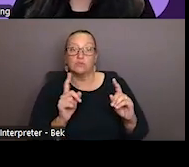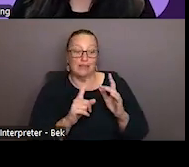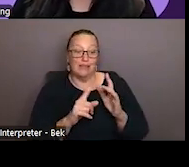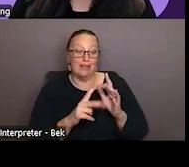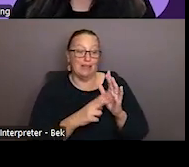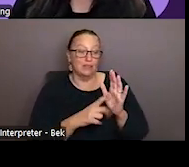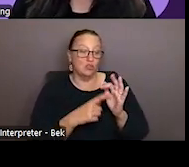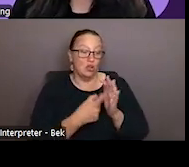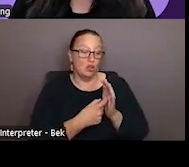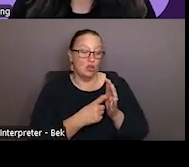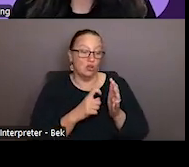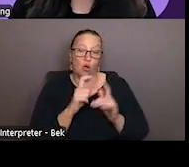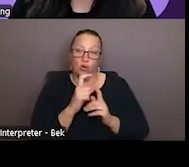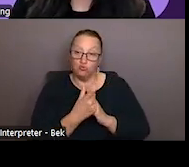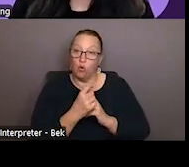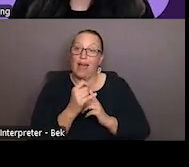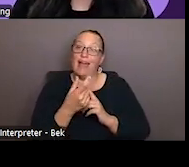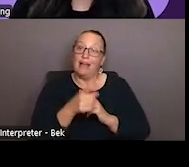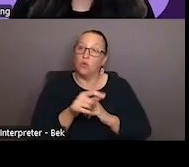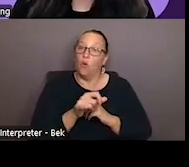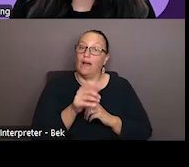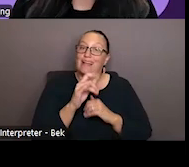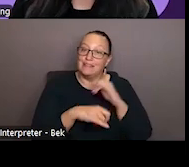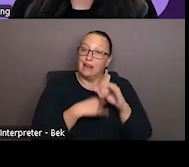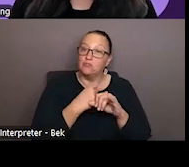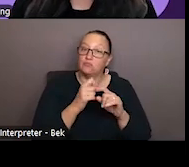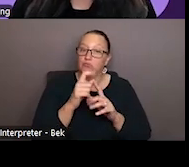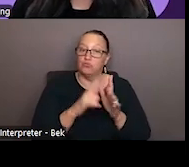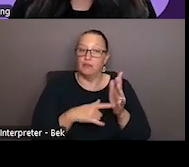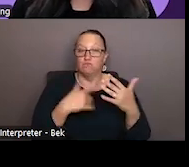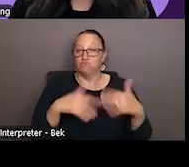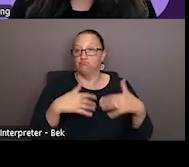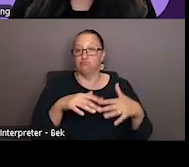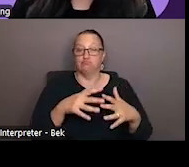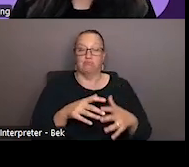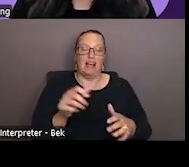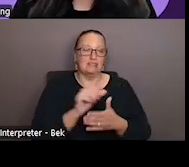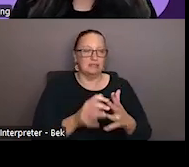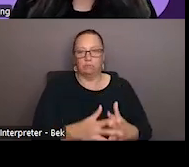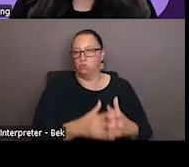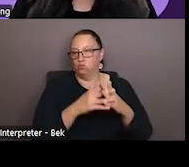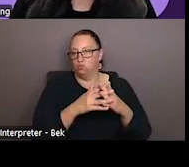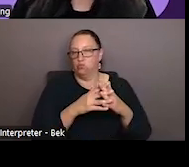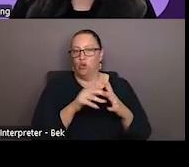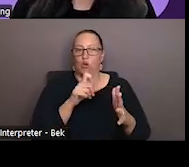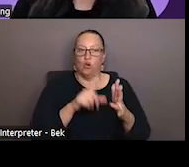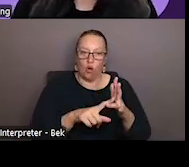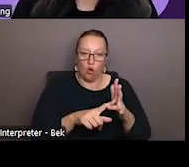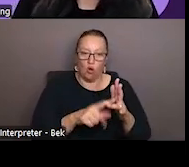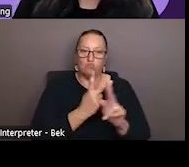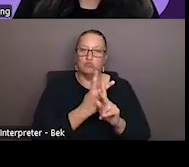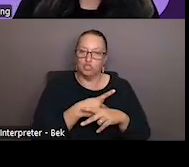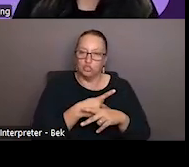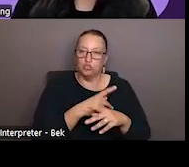and or international project of artistic merit that was co-presented, co-produced, or co-developed